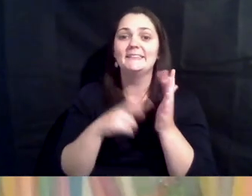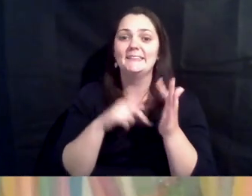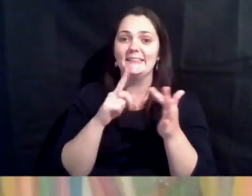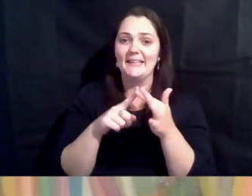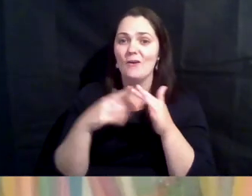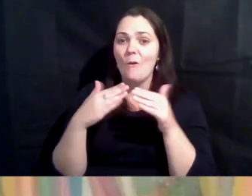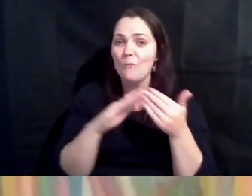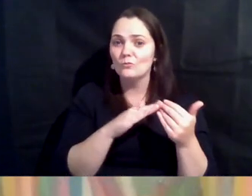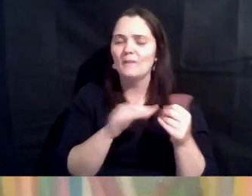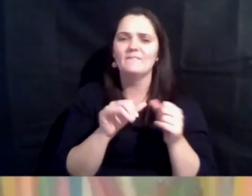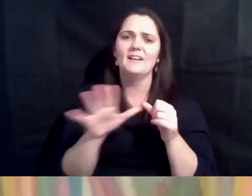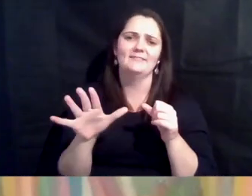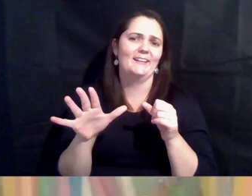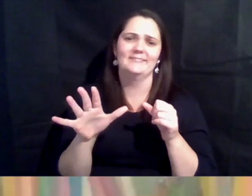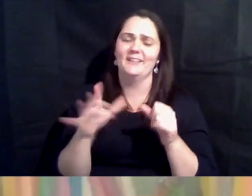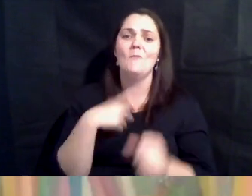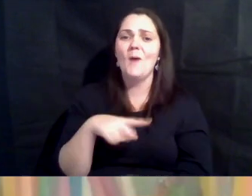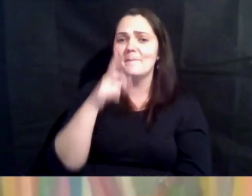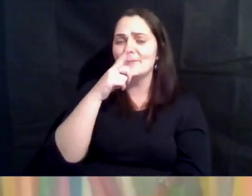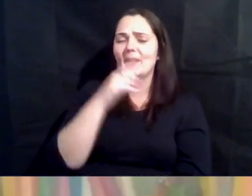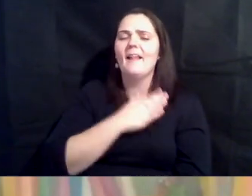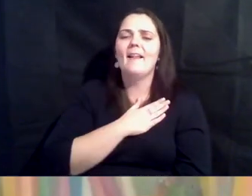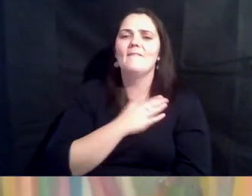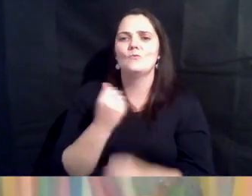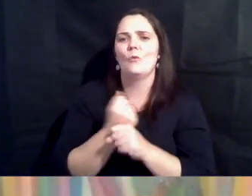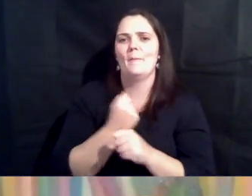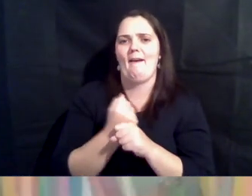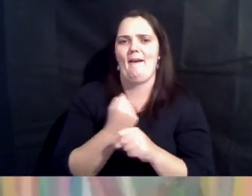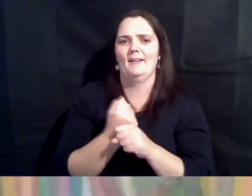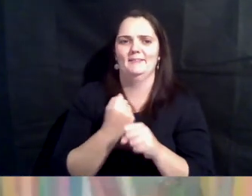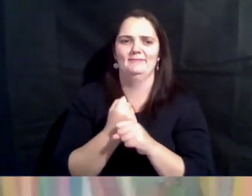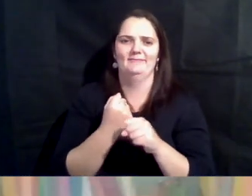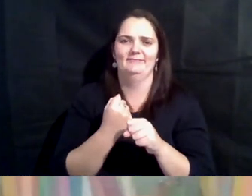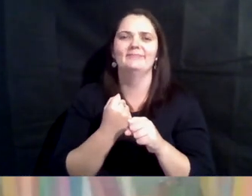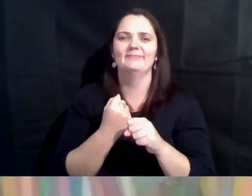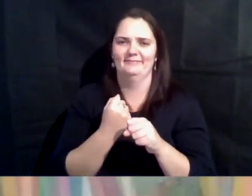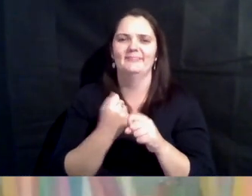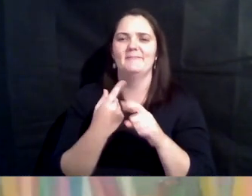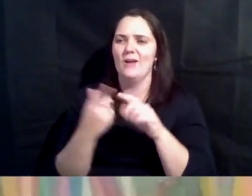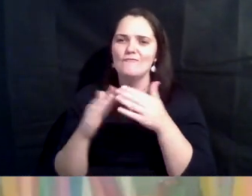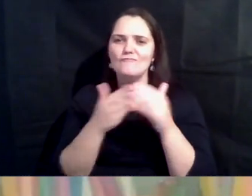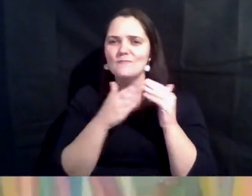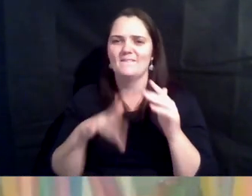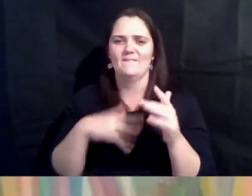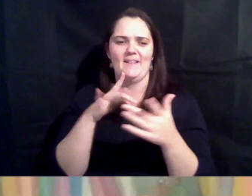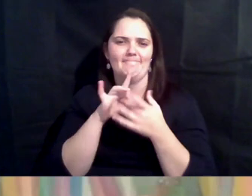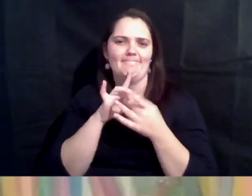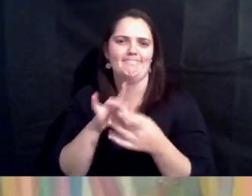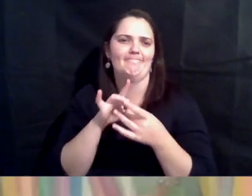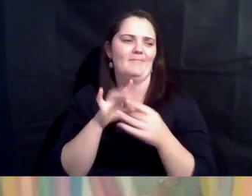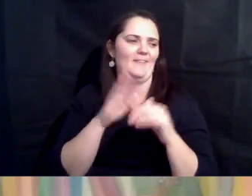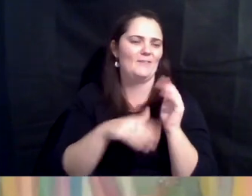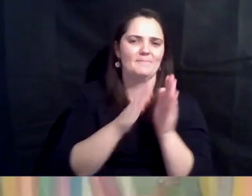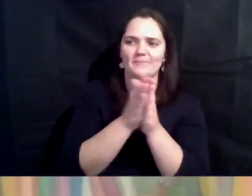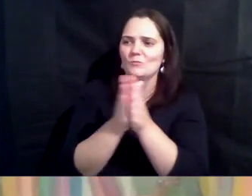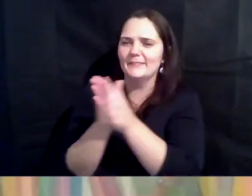it up online, people love making zines, and in whatever way they're made, there's a real community around it. So what